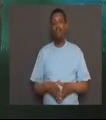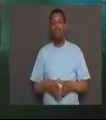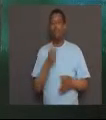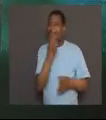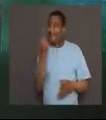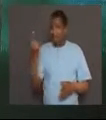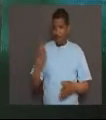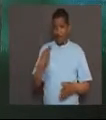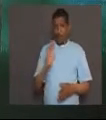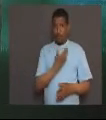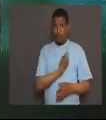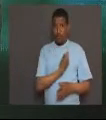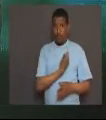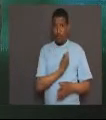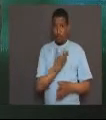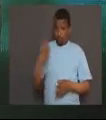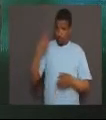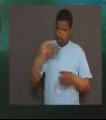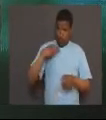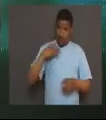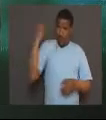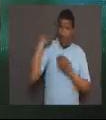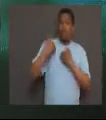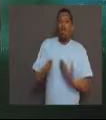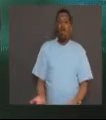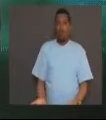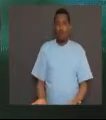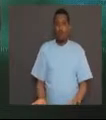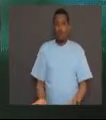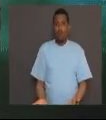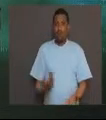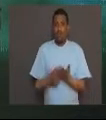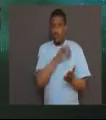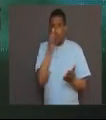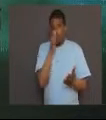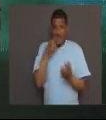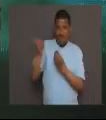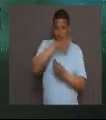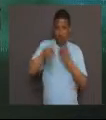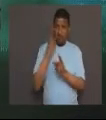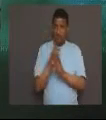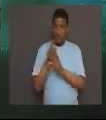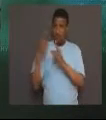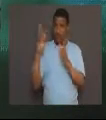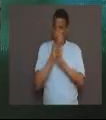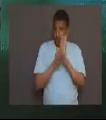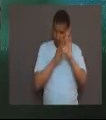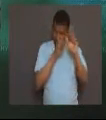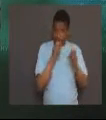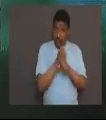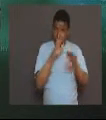Each of us has a personal responsibility to uphold Ethiopia's environmental policies.